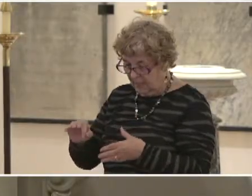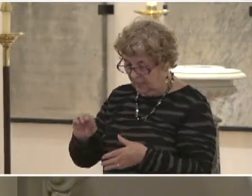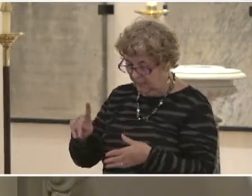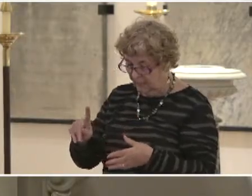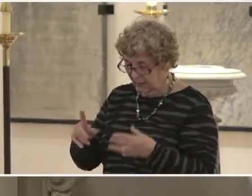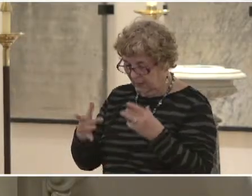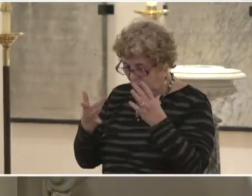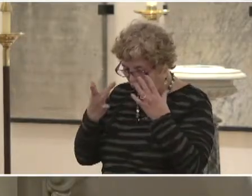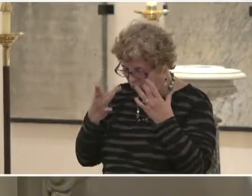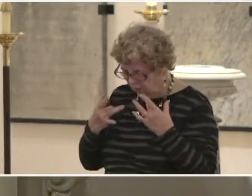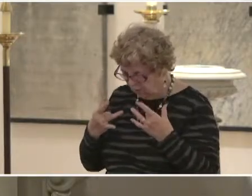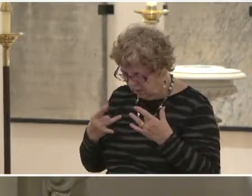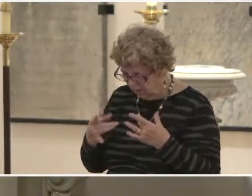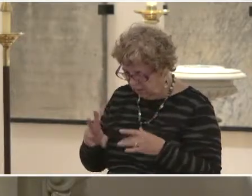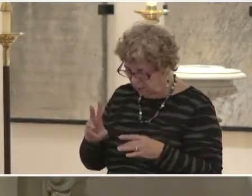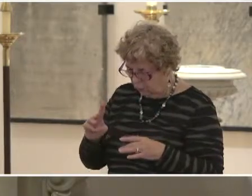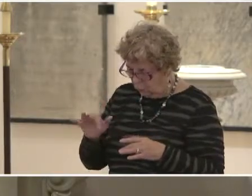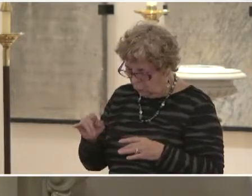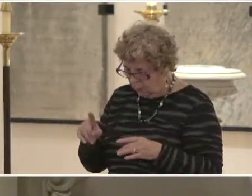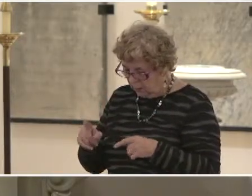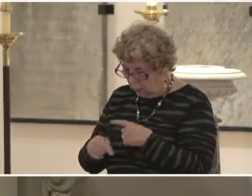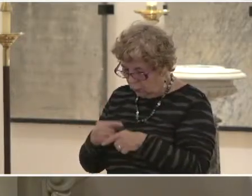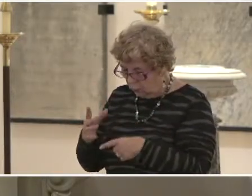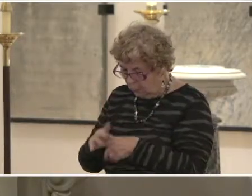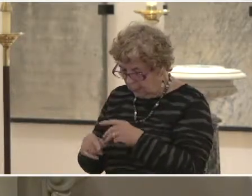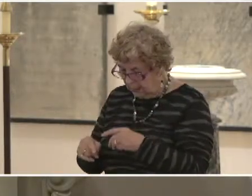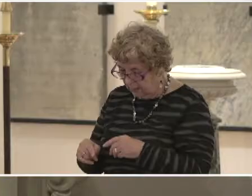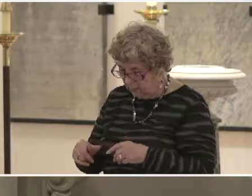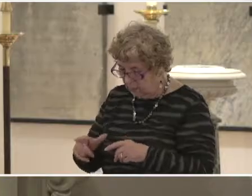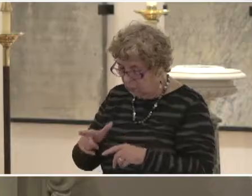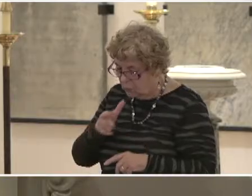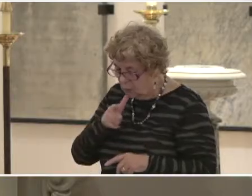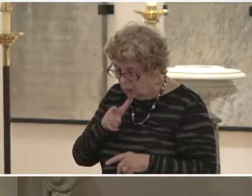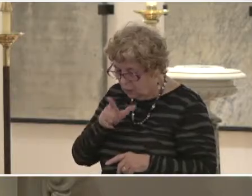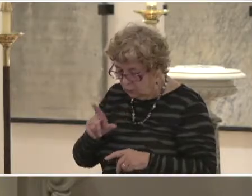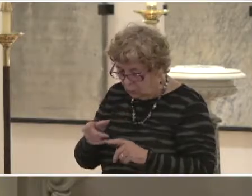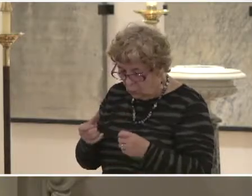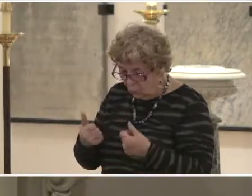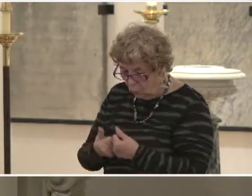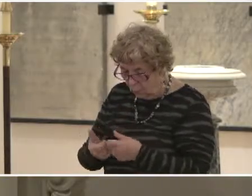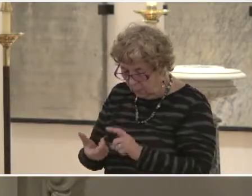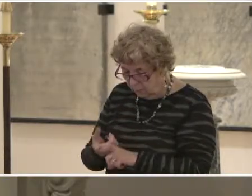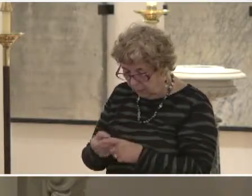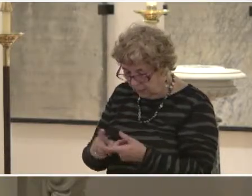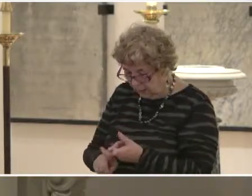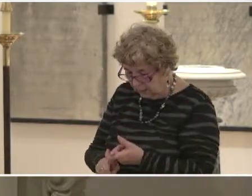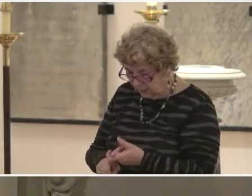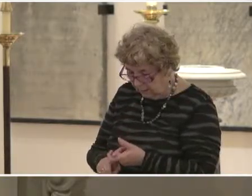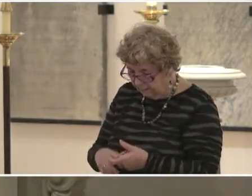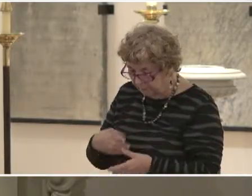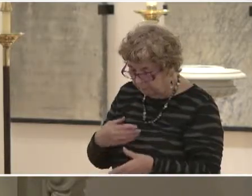What if faith is crying out in the darkness, even when we aren't sure there's anybody listening?